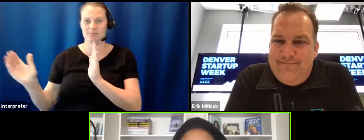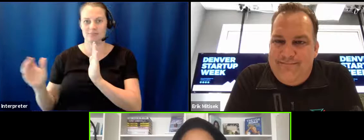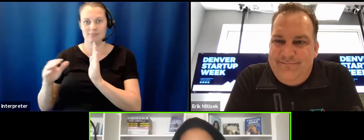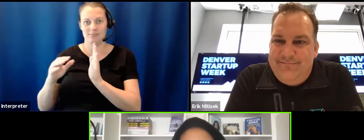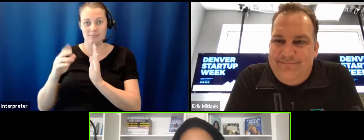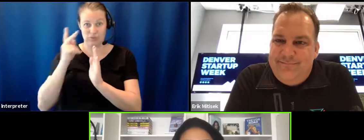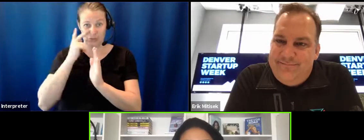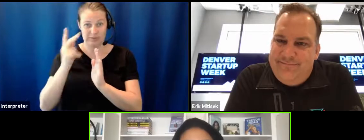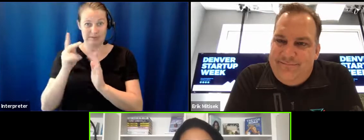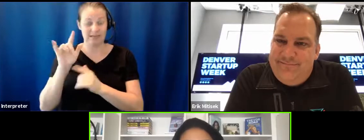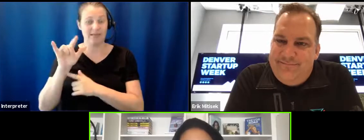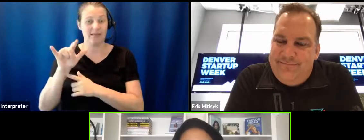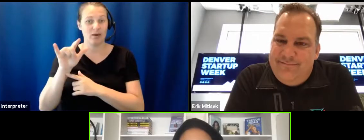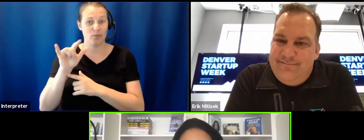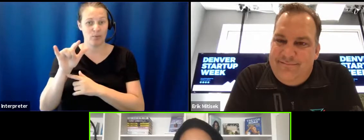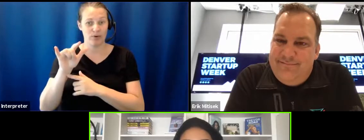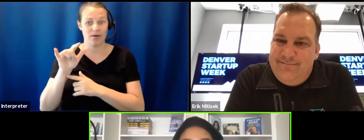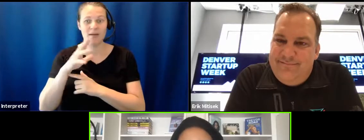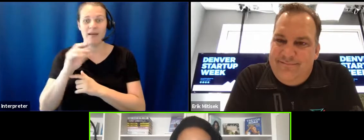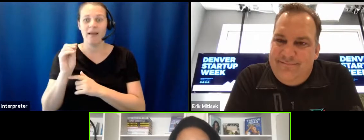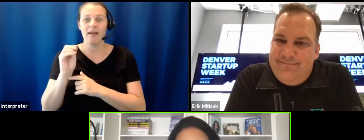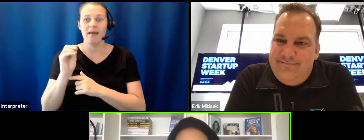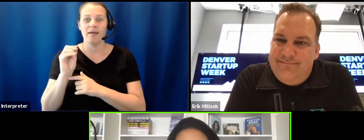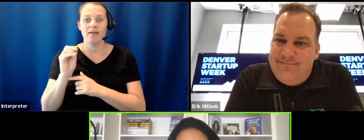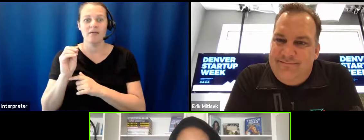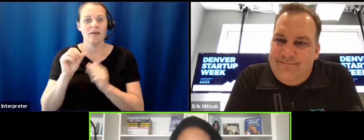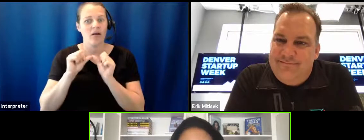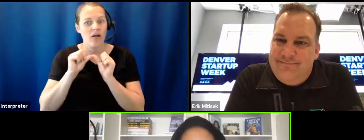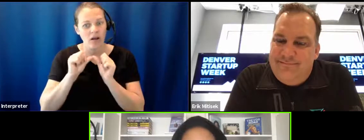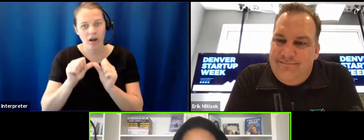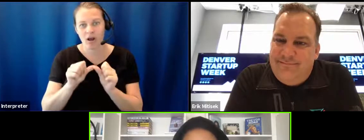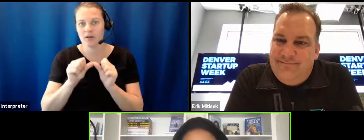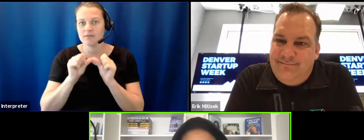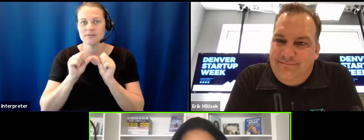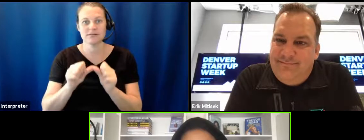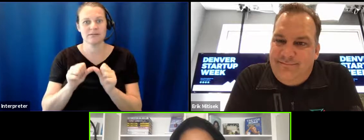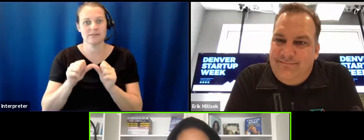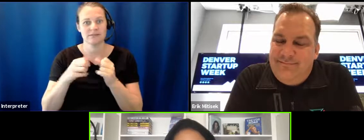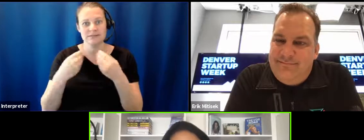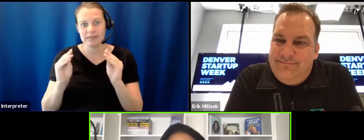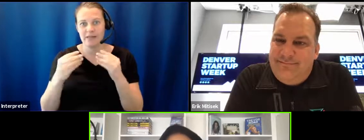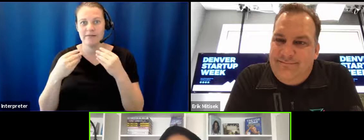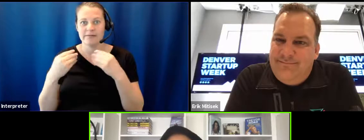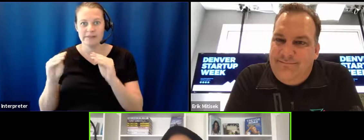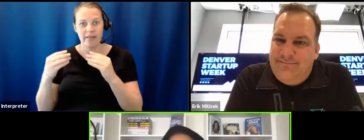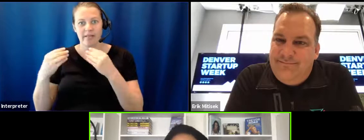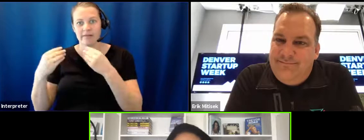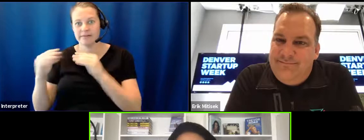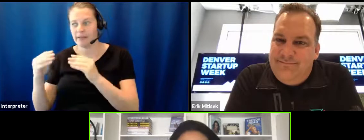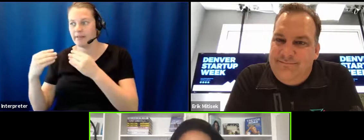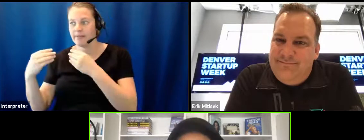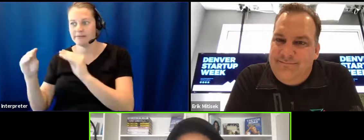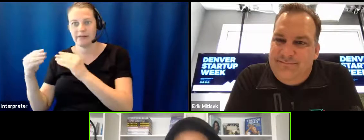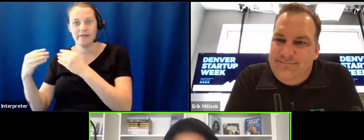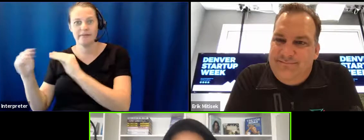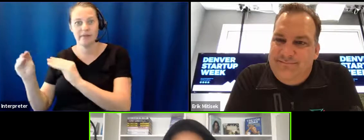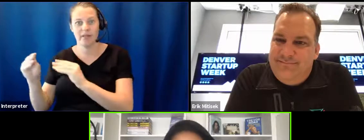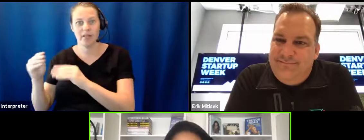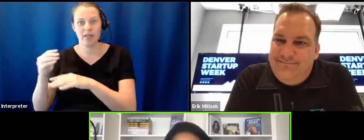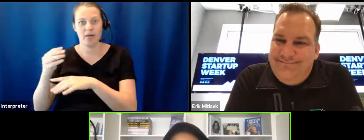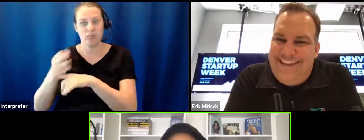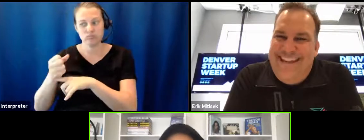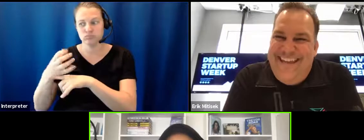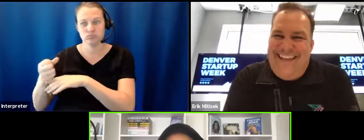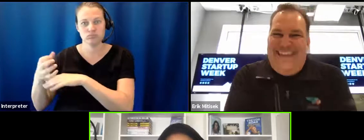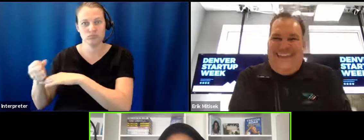airport. And it's just like, they're constantly selling really, really well. And I'm just like, so I used to joke